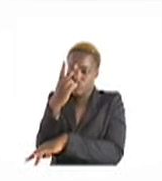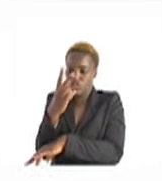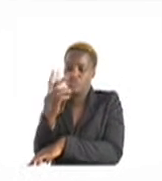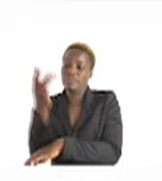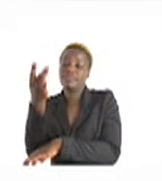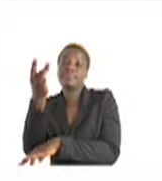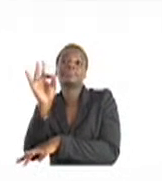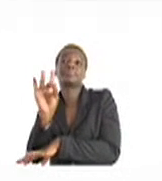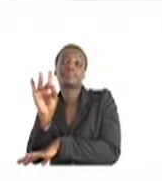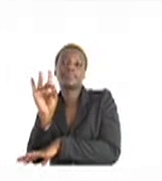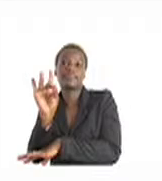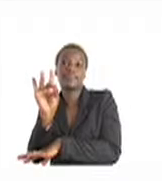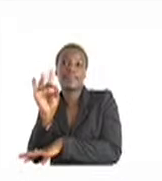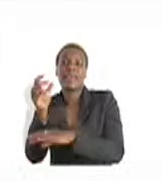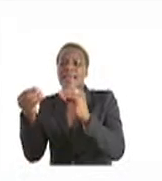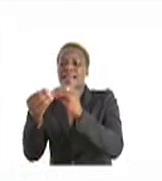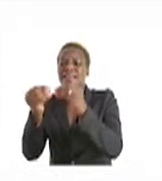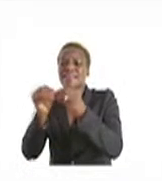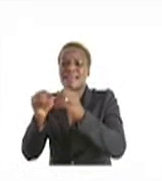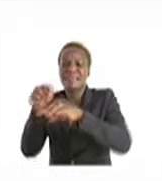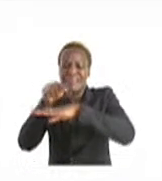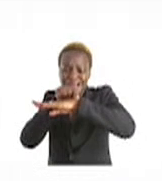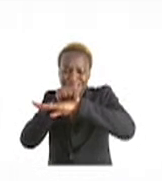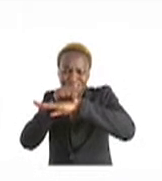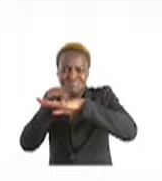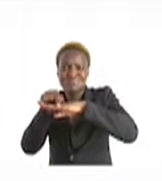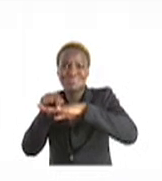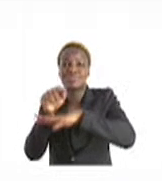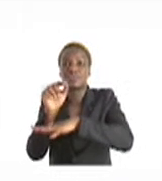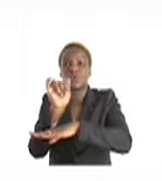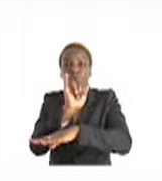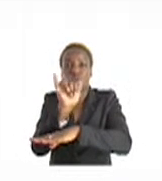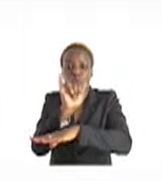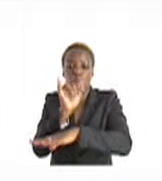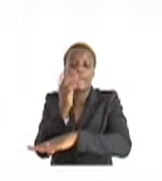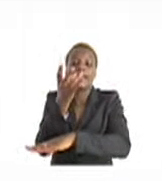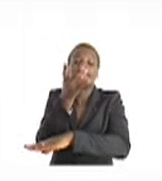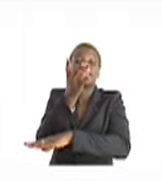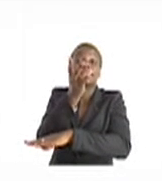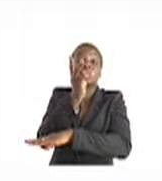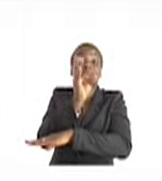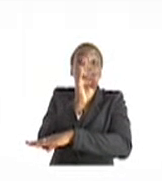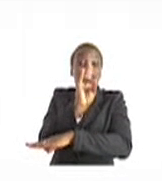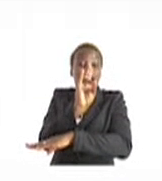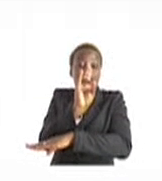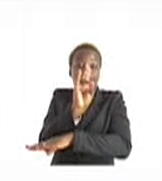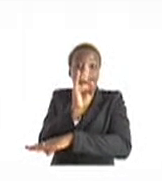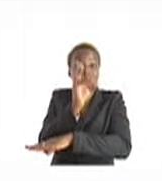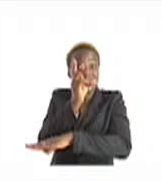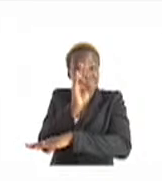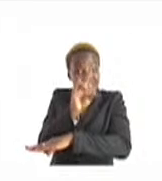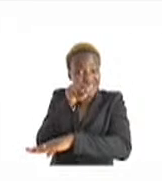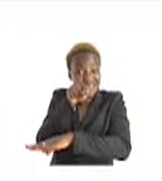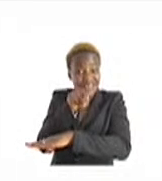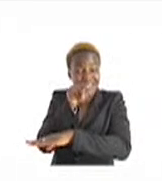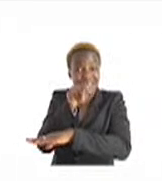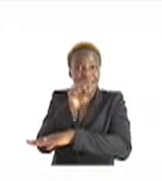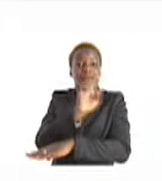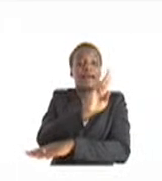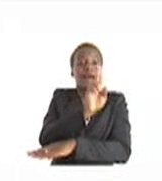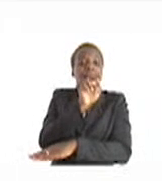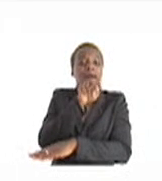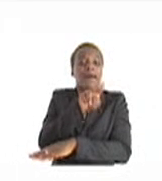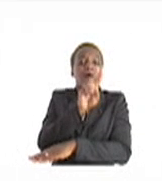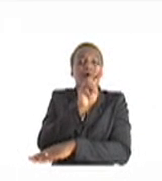728. So there's a line under the hundreds place. So which means we have